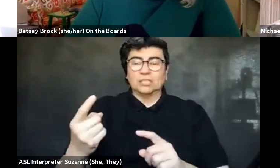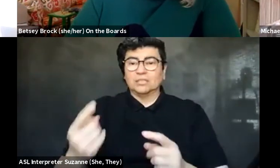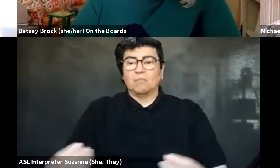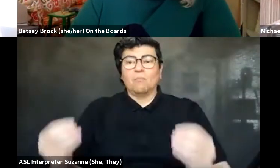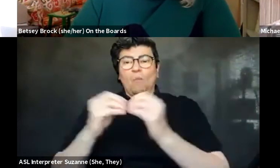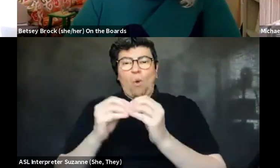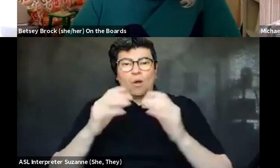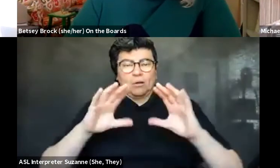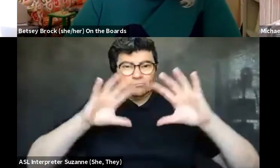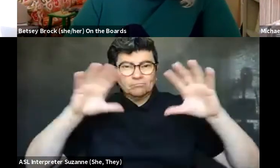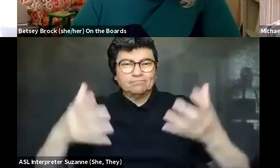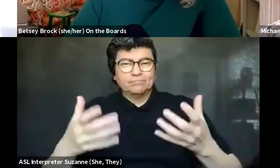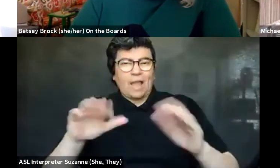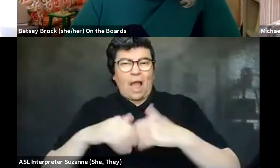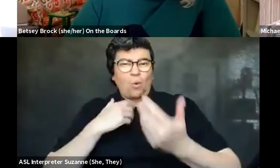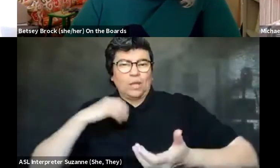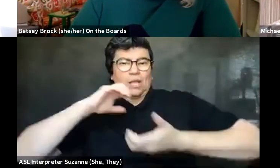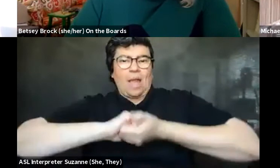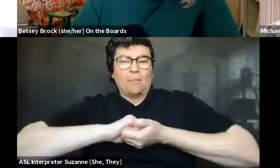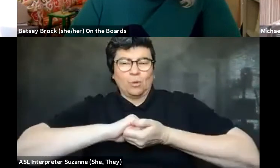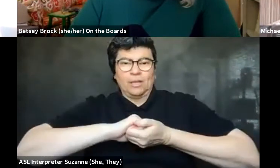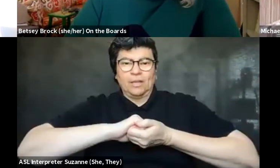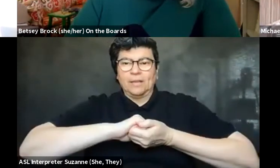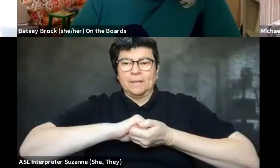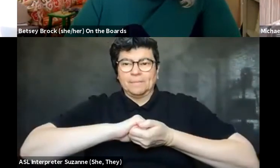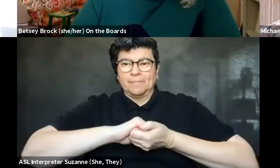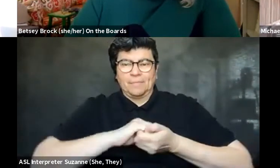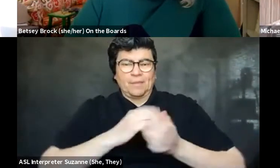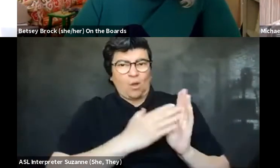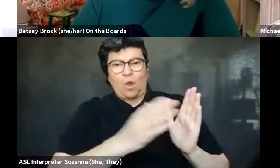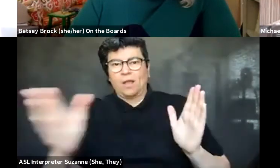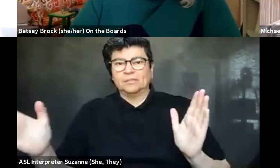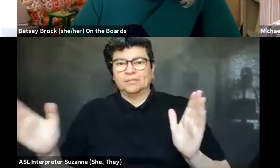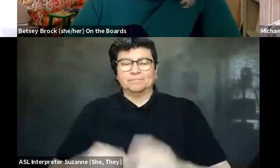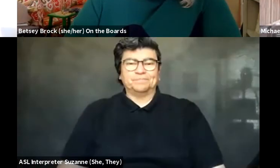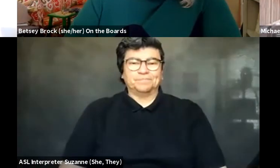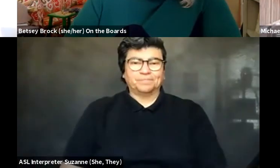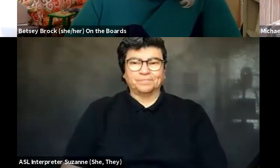leaning into how we can collaborate across the sector.